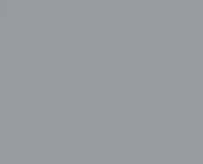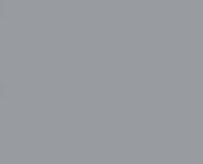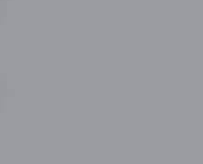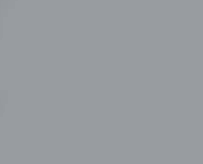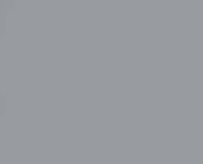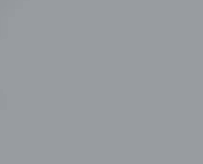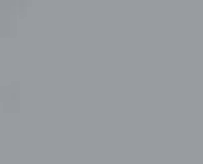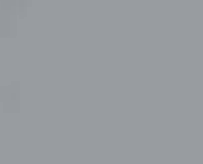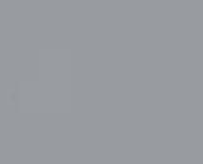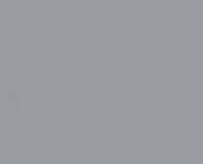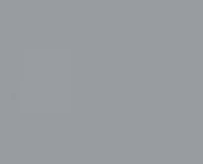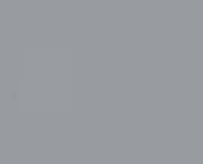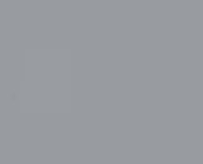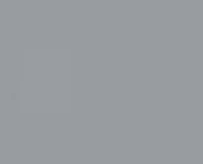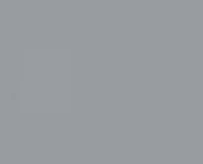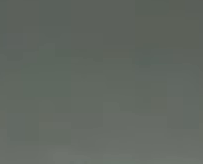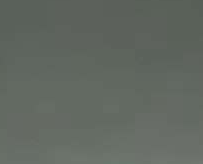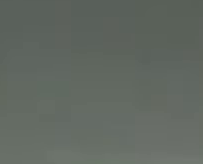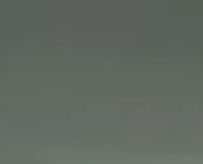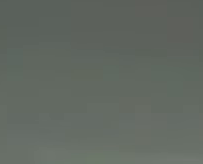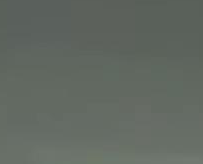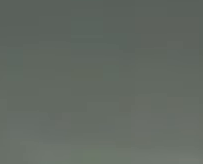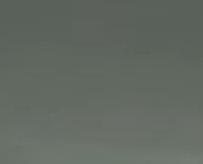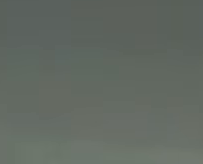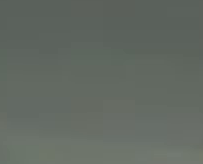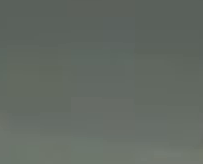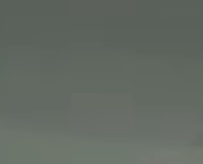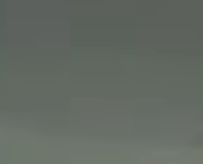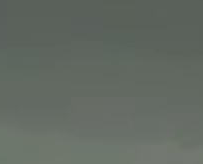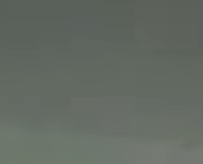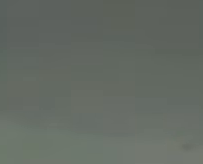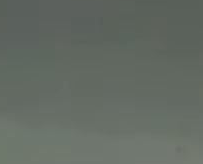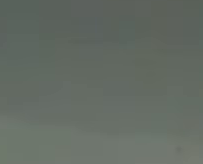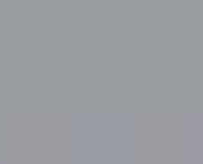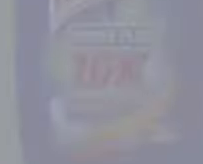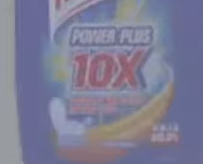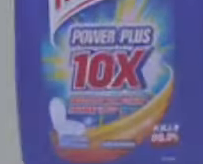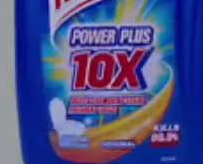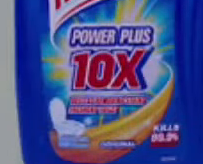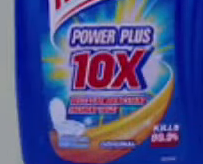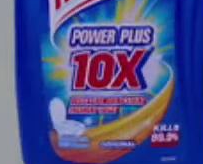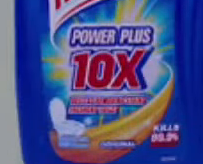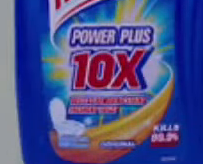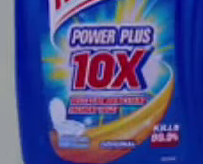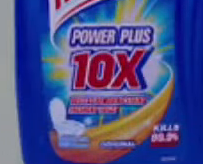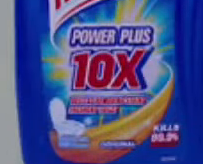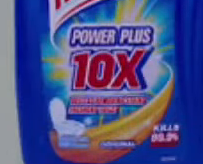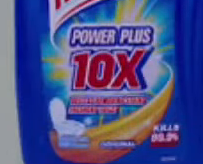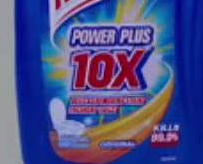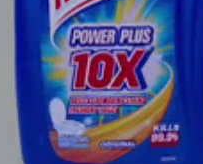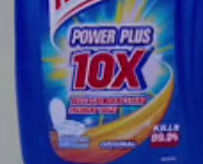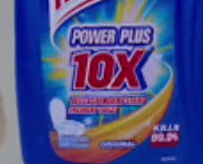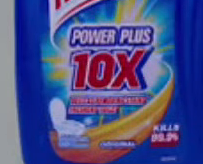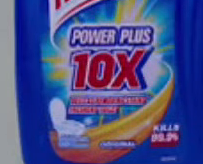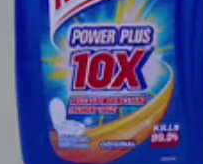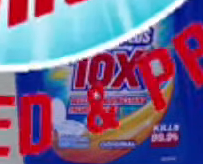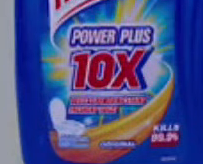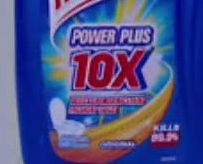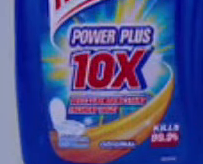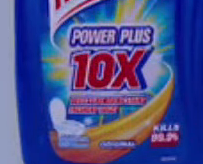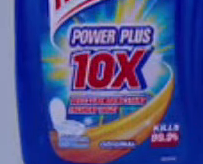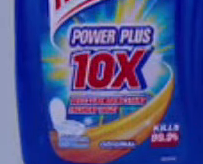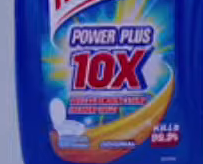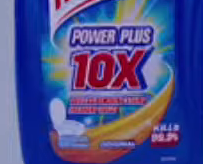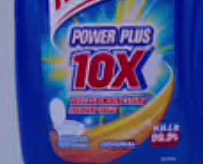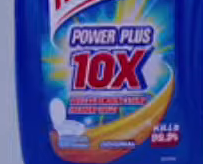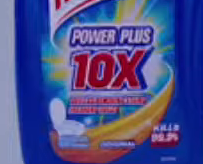yellowness, rust, and germs. Harpic's 10 times better cleaning compared to regular detergents and bleach. And kills 99.9% illness-causing germs in your toilet, including